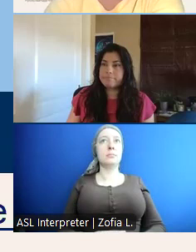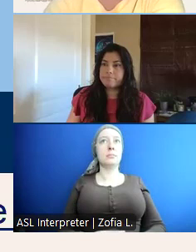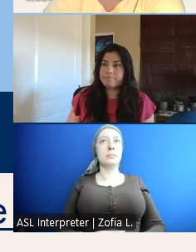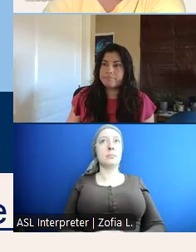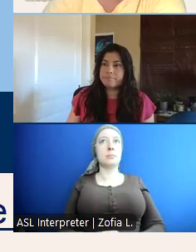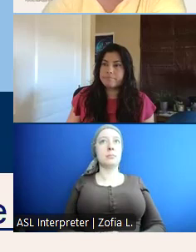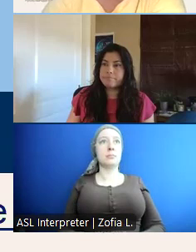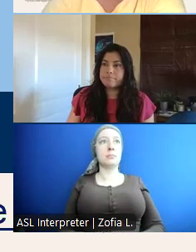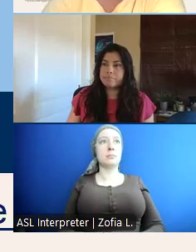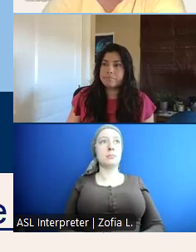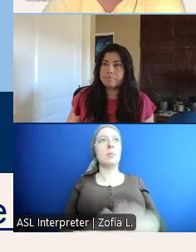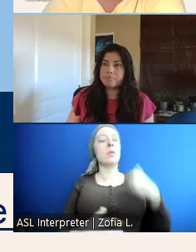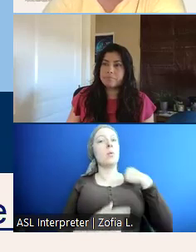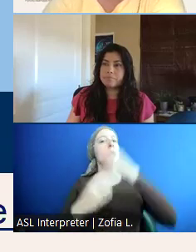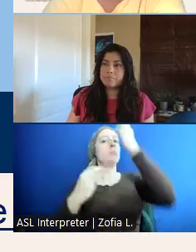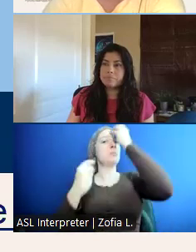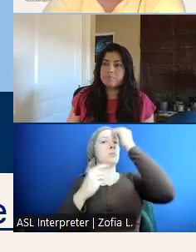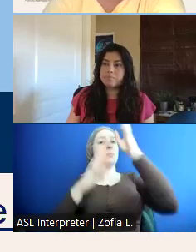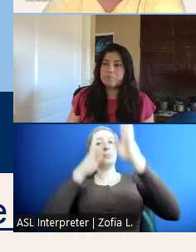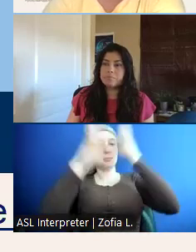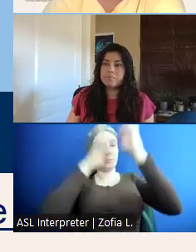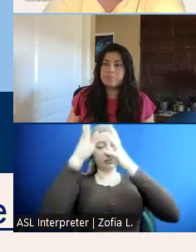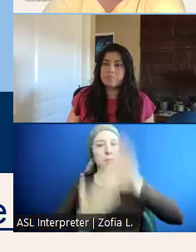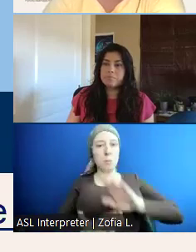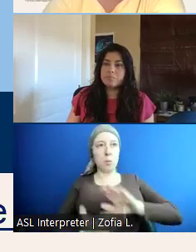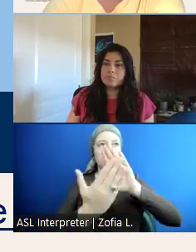Yeah. As we think about innovative approaches,